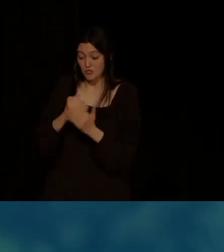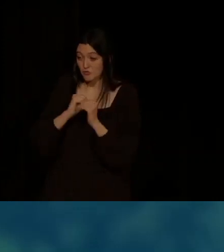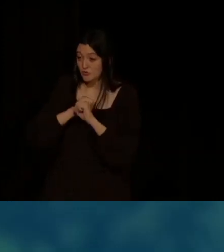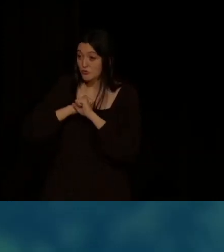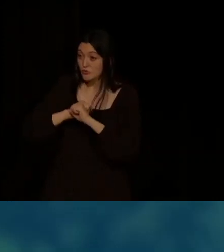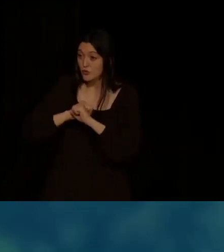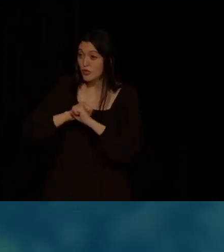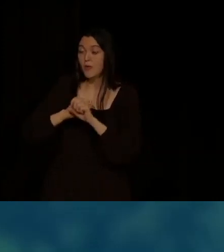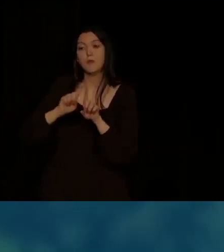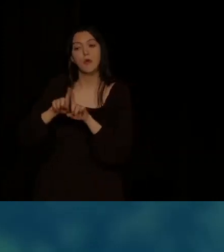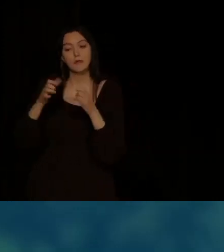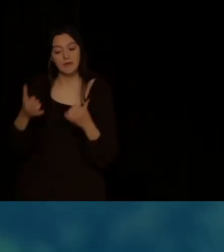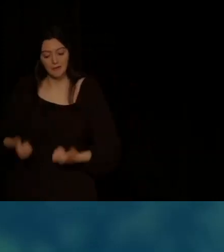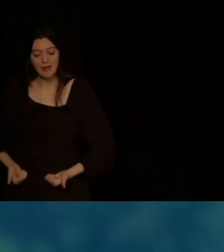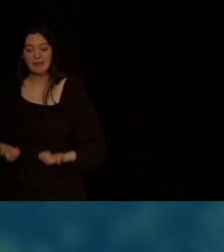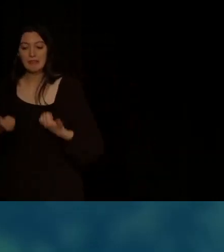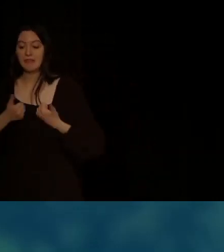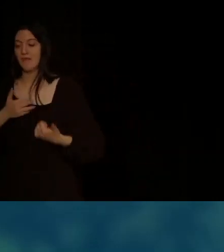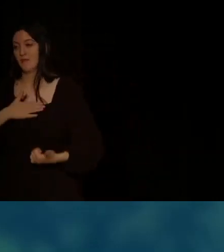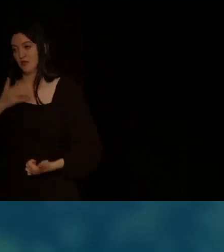can now say I'm living my dreams.